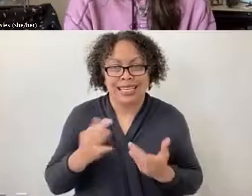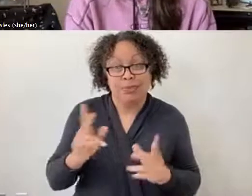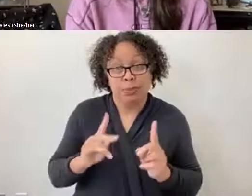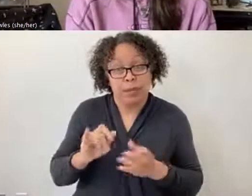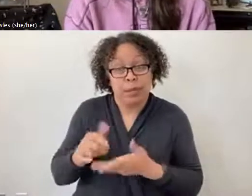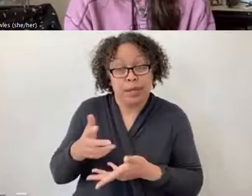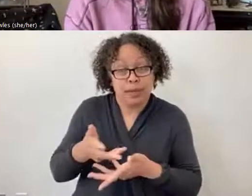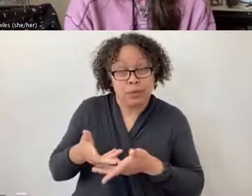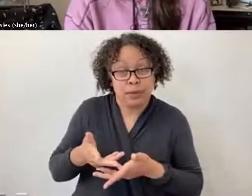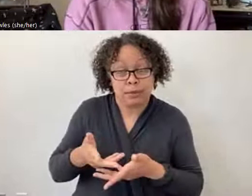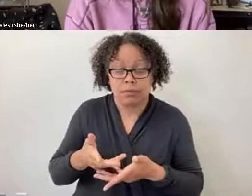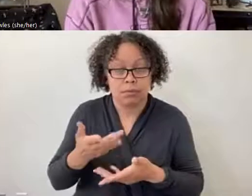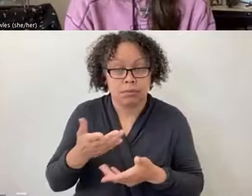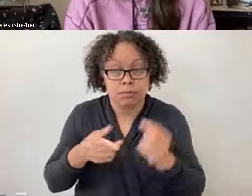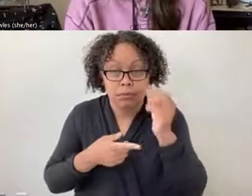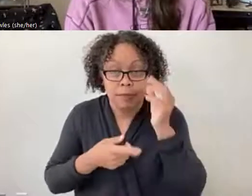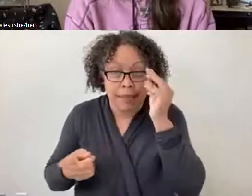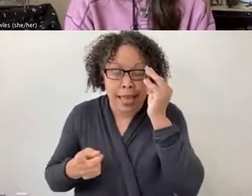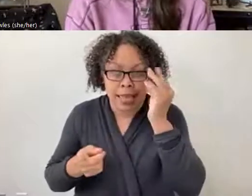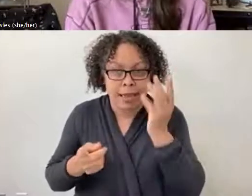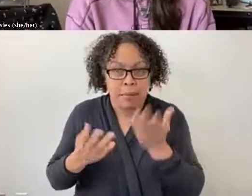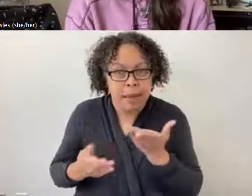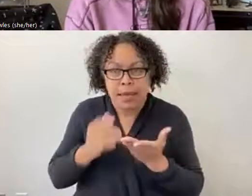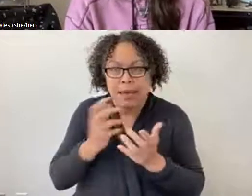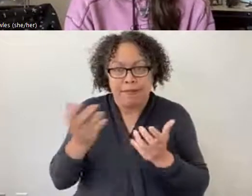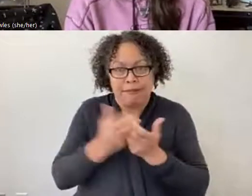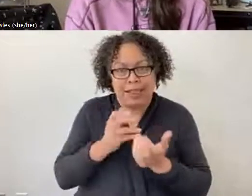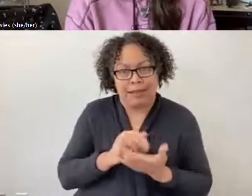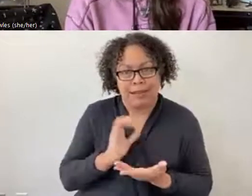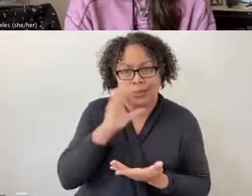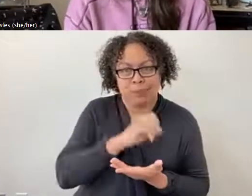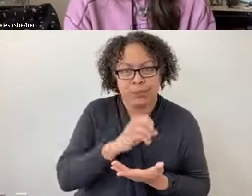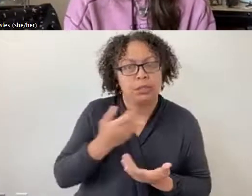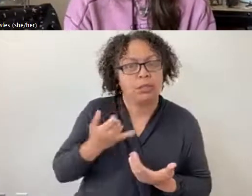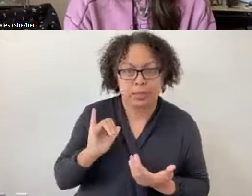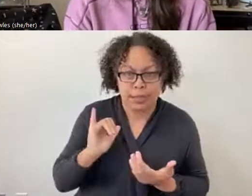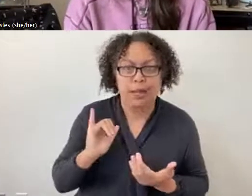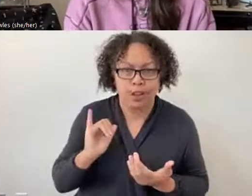interacting don't necessarily fall into those categories, you have